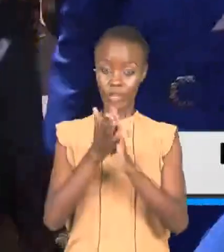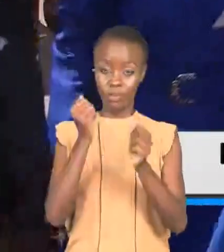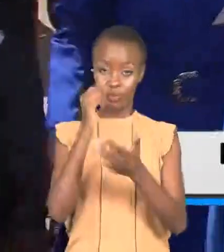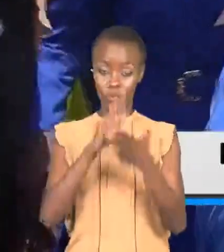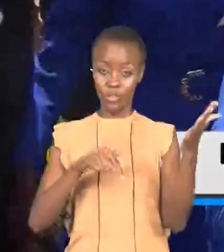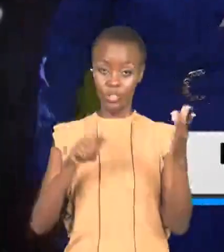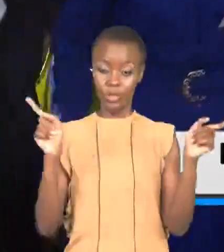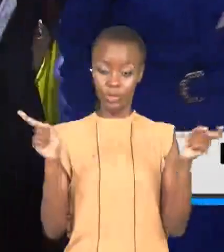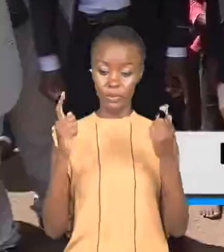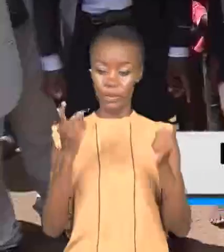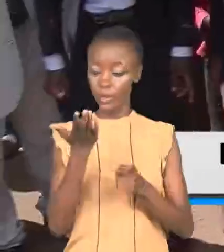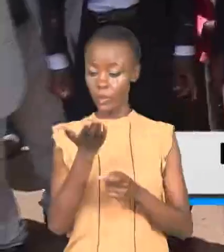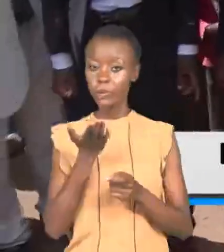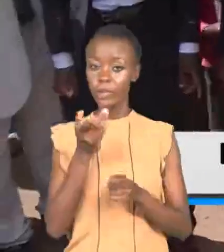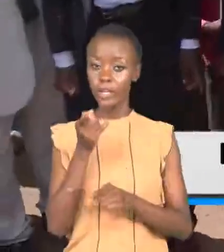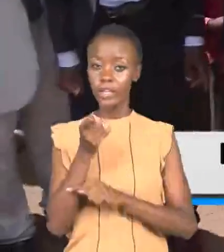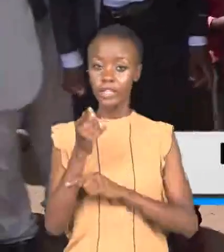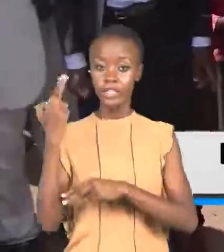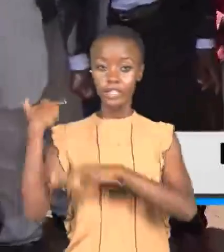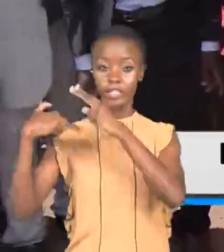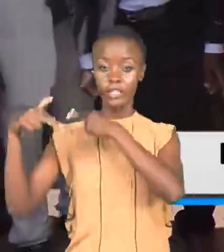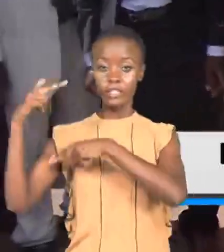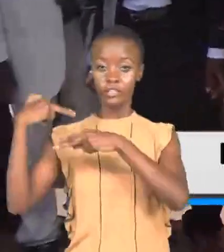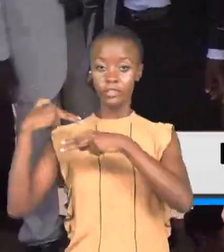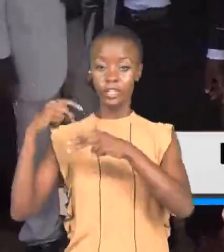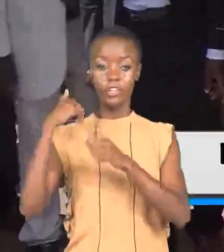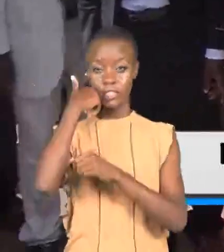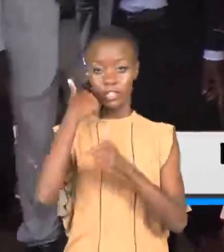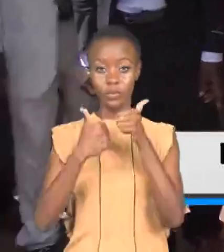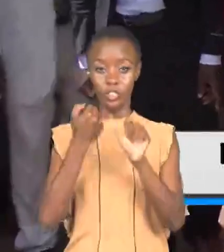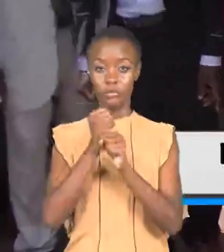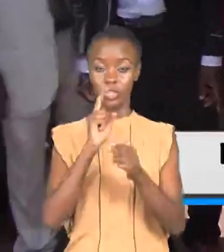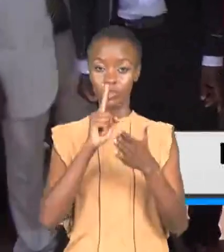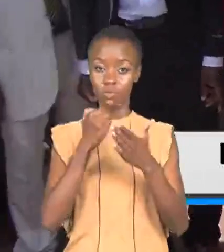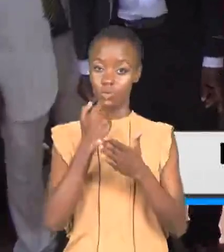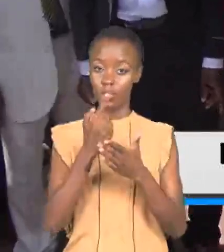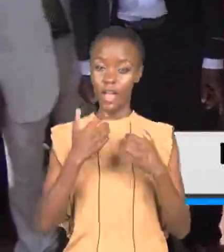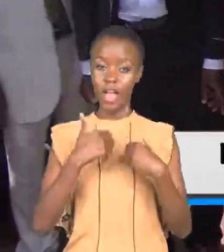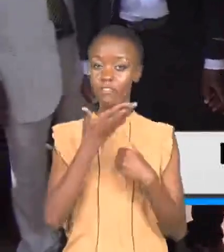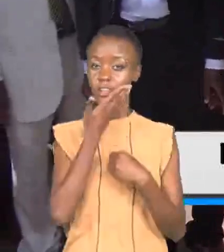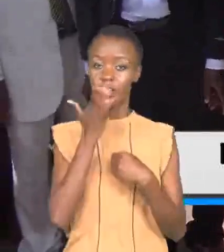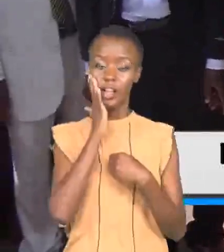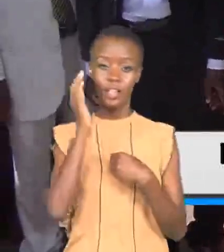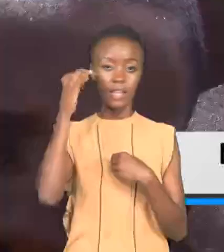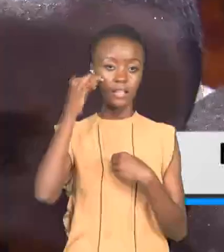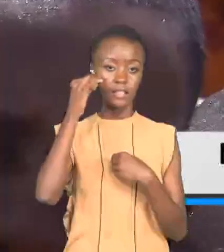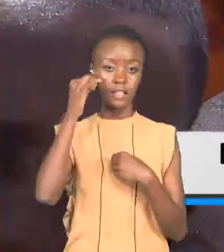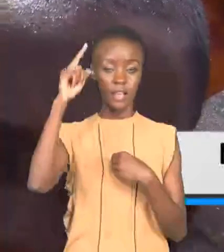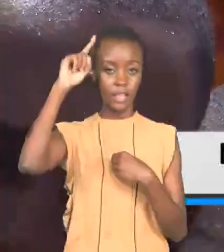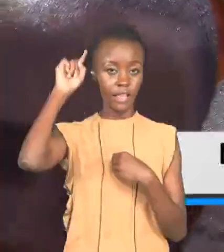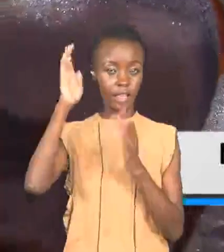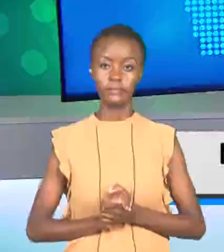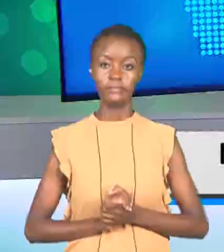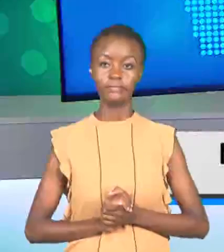rituals. Albinism is a hereditary genetic condition which causes a total absence of pigmentation on the skin, hair,